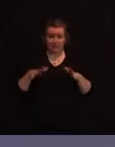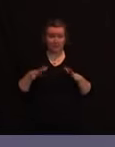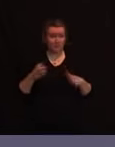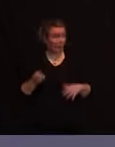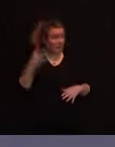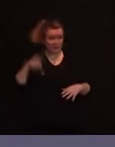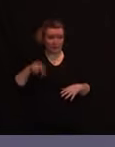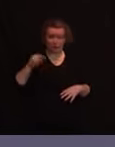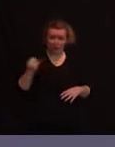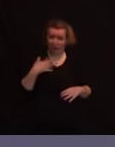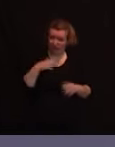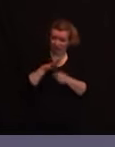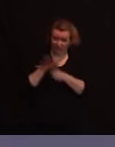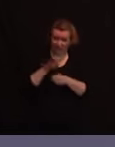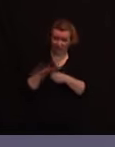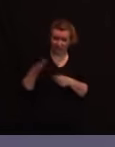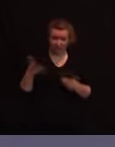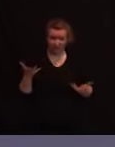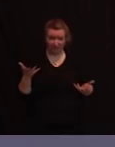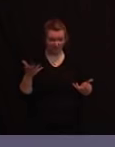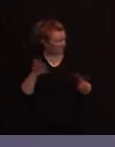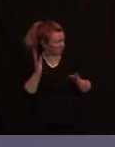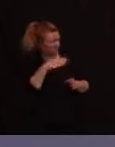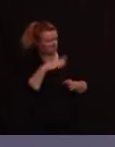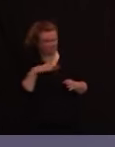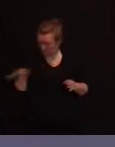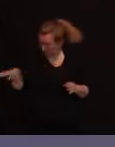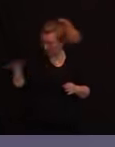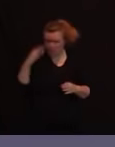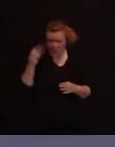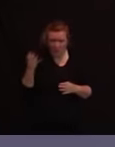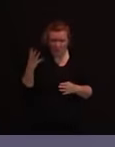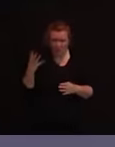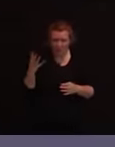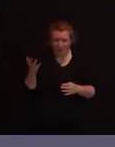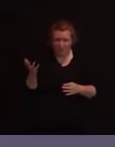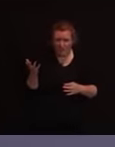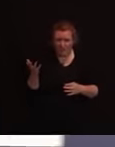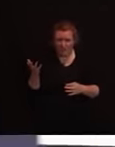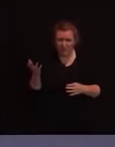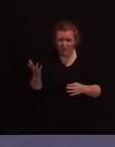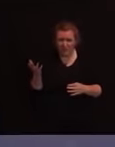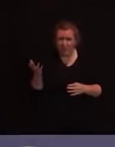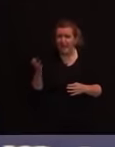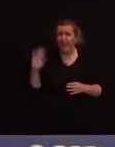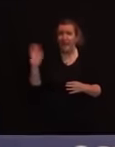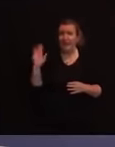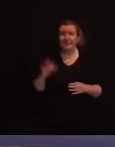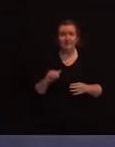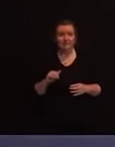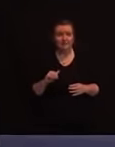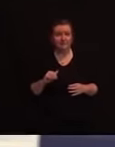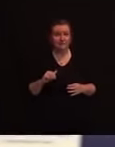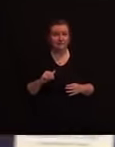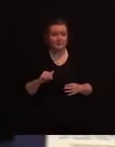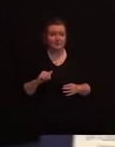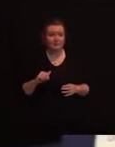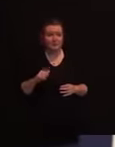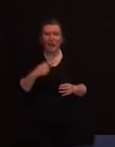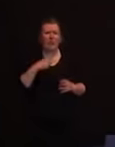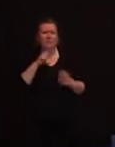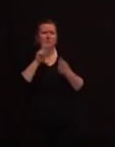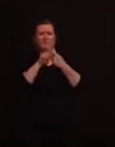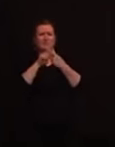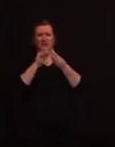we have. Lisa, do you know the answer to that? Nice to have you with us, by the way. Hi, good afternoon, everybody. So I don't have an exact number of